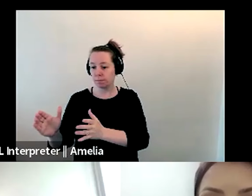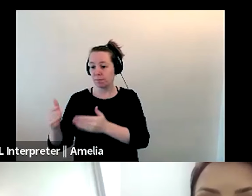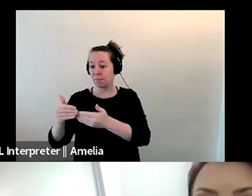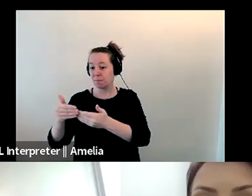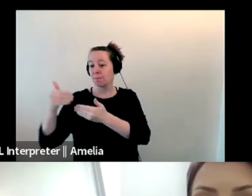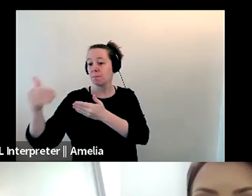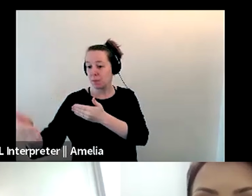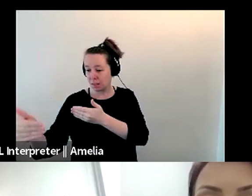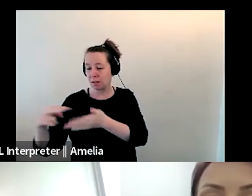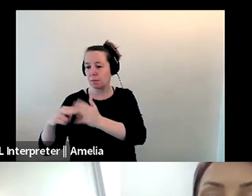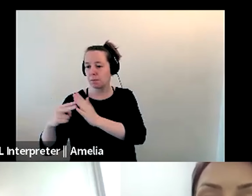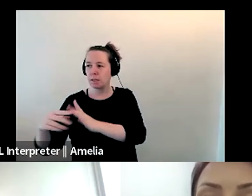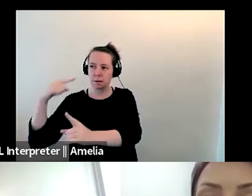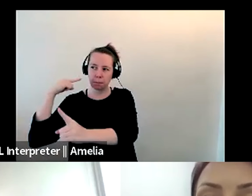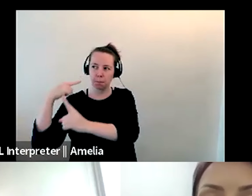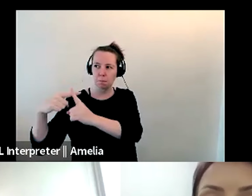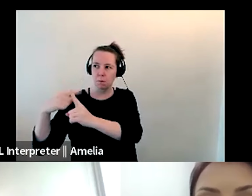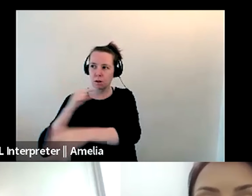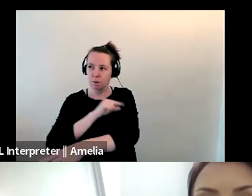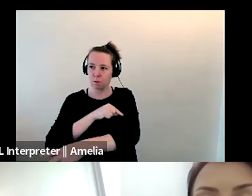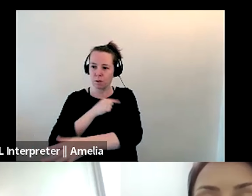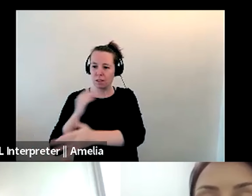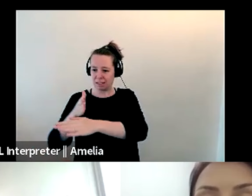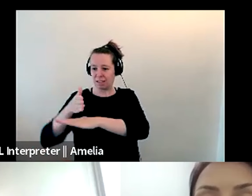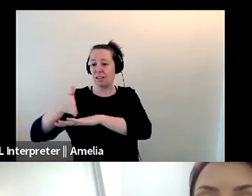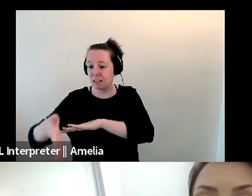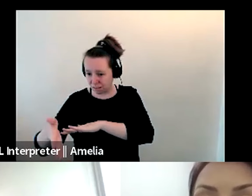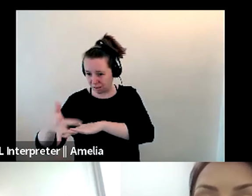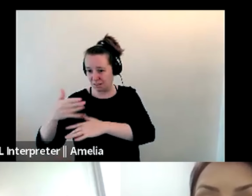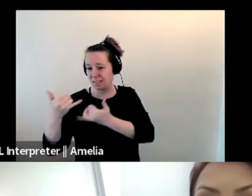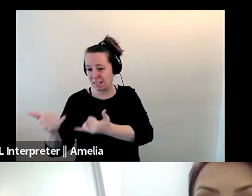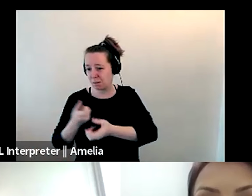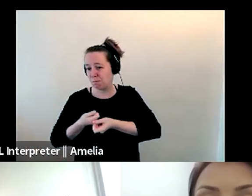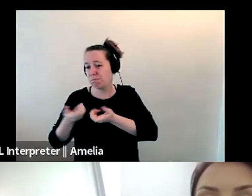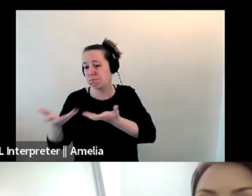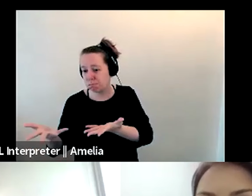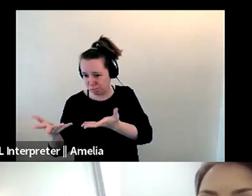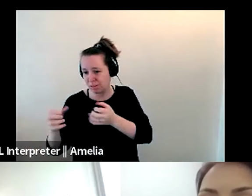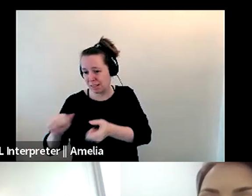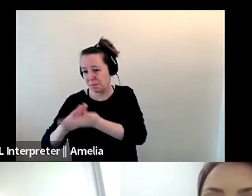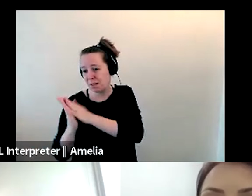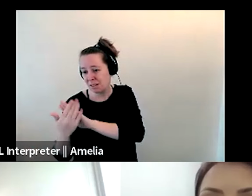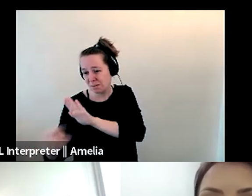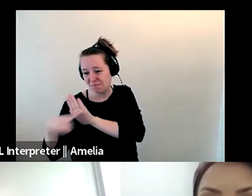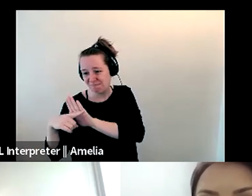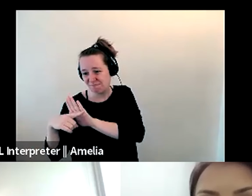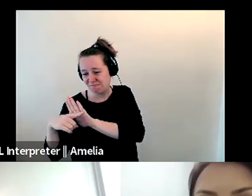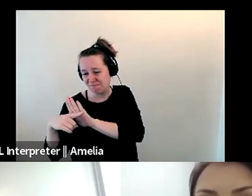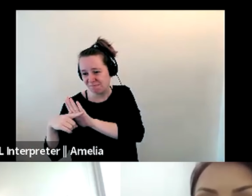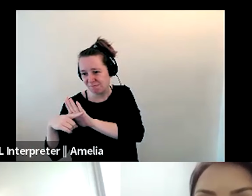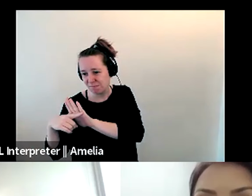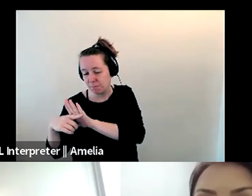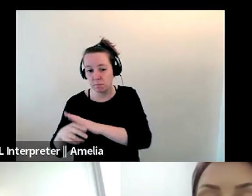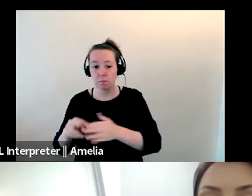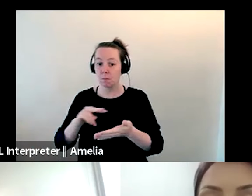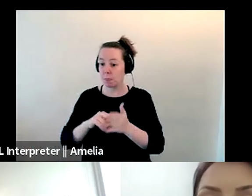your positive qualities too much to a point where it can become harmful. And those preferences